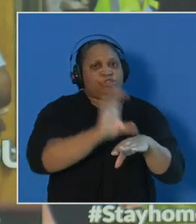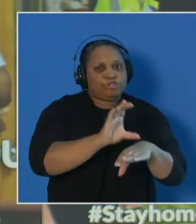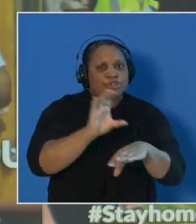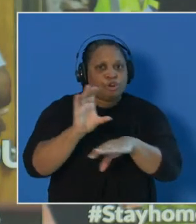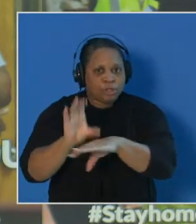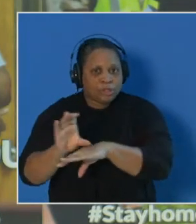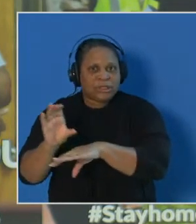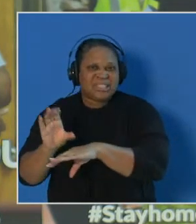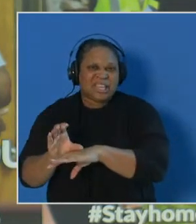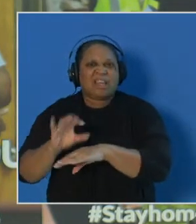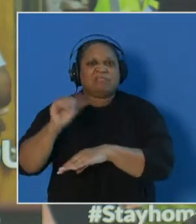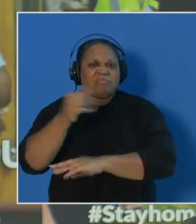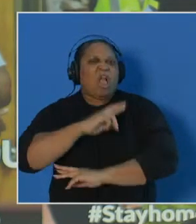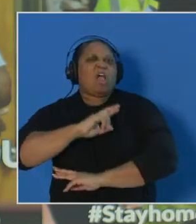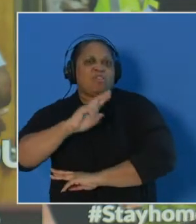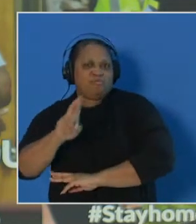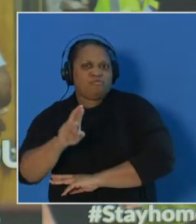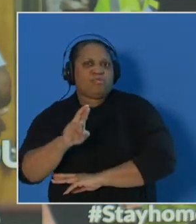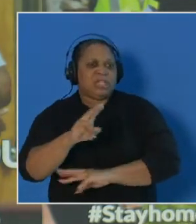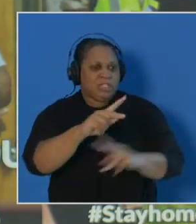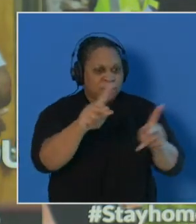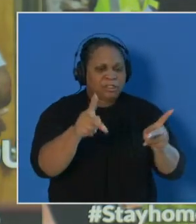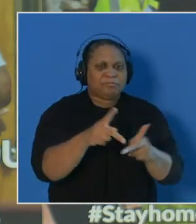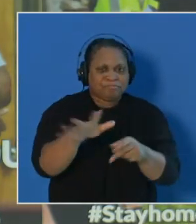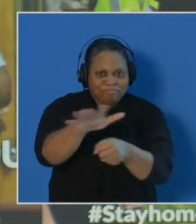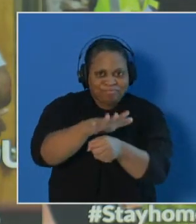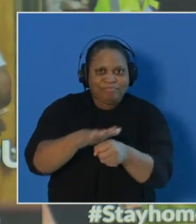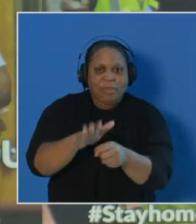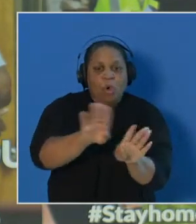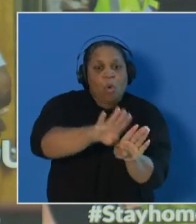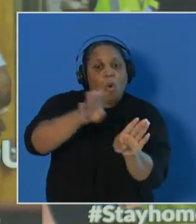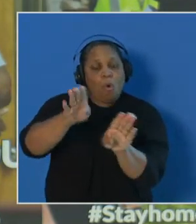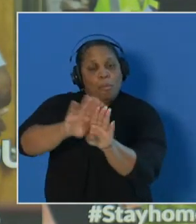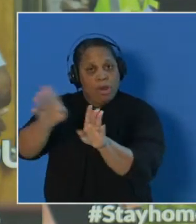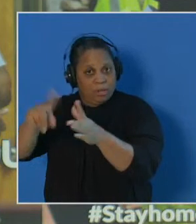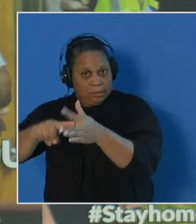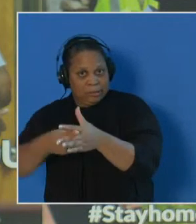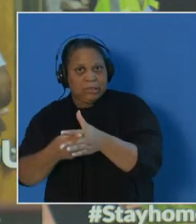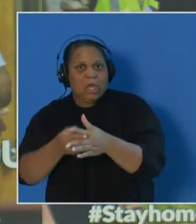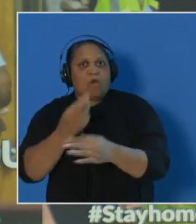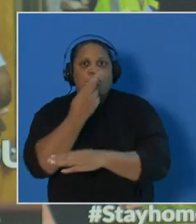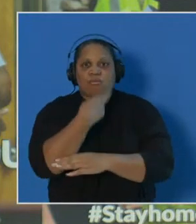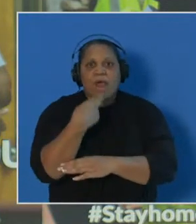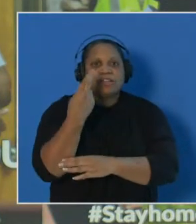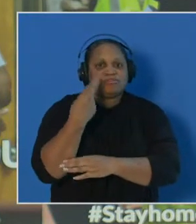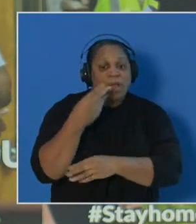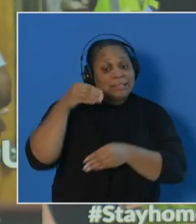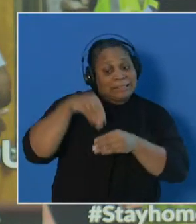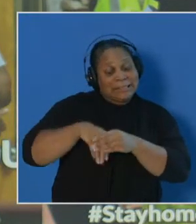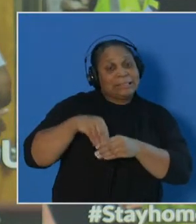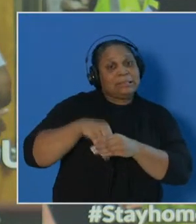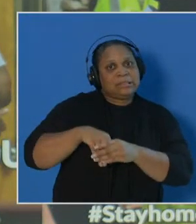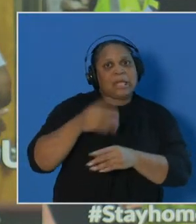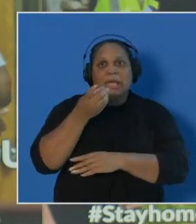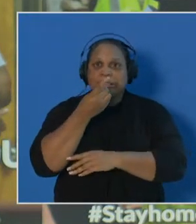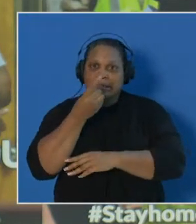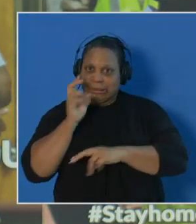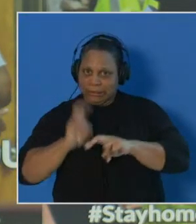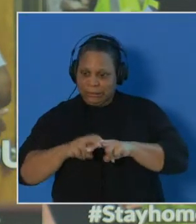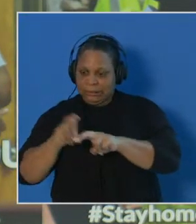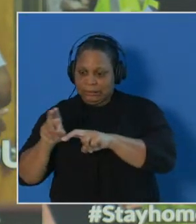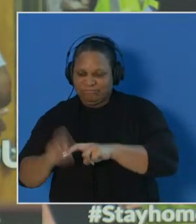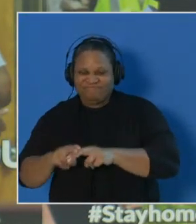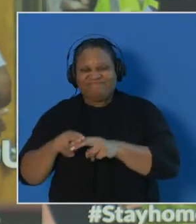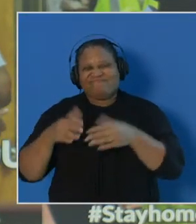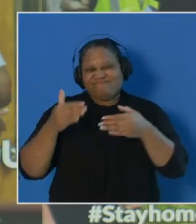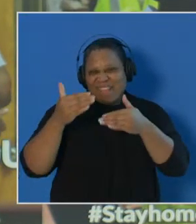will begin to reopen. Restaurants will be able to provide indoor dining on a limited basis,